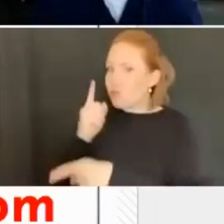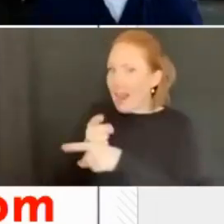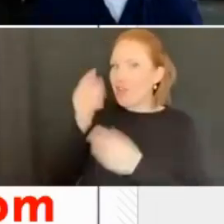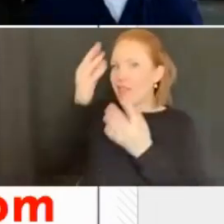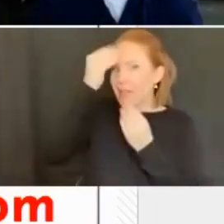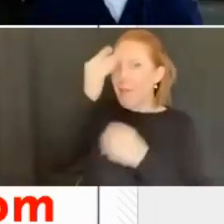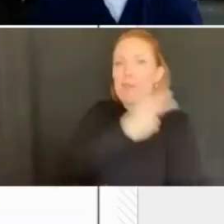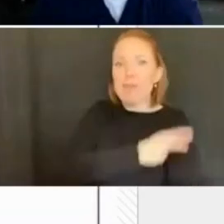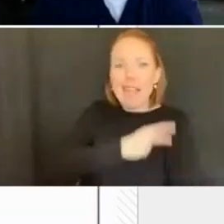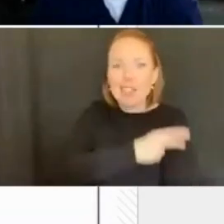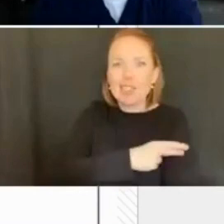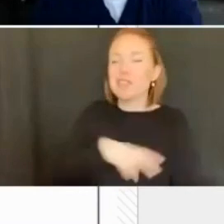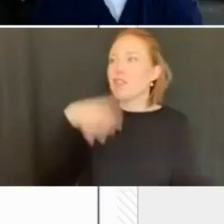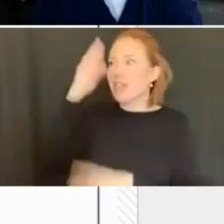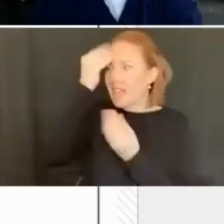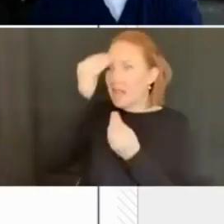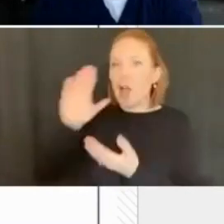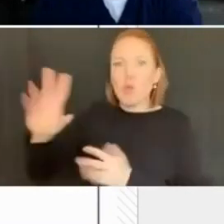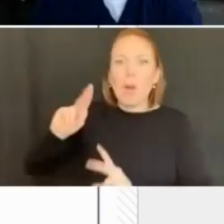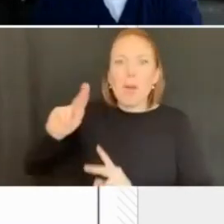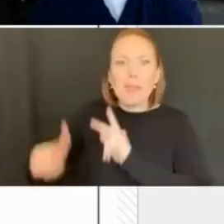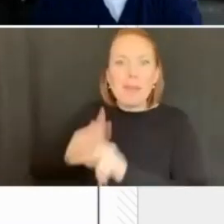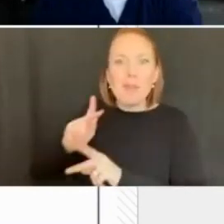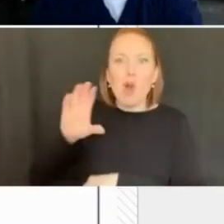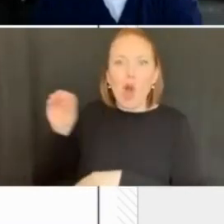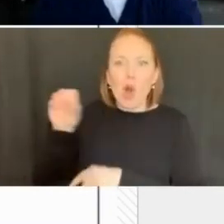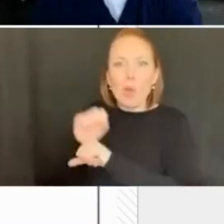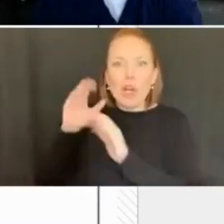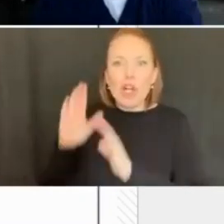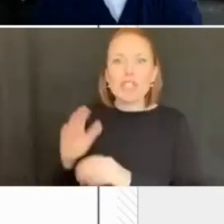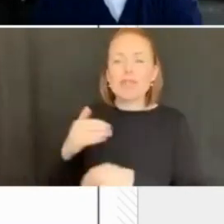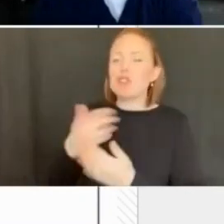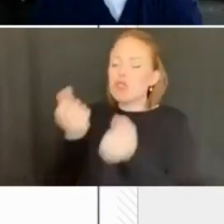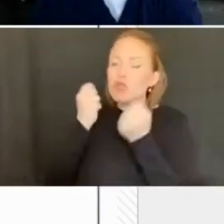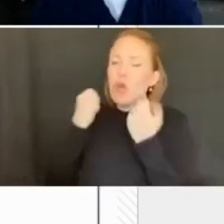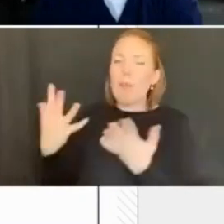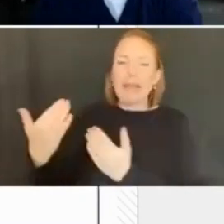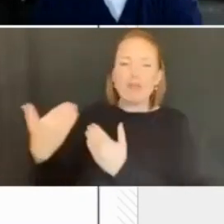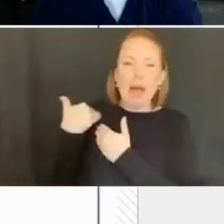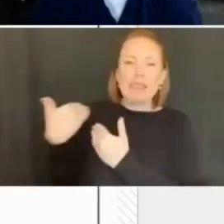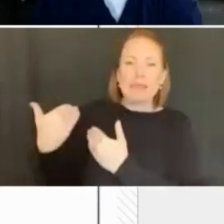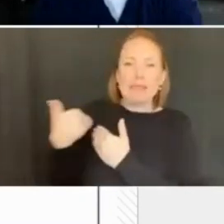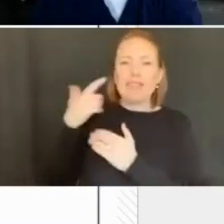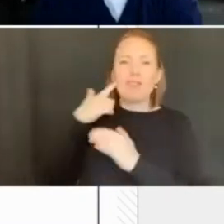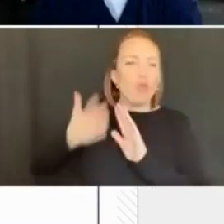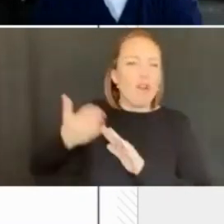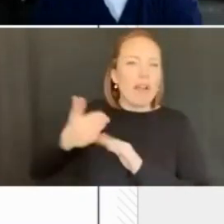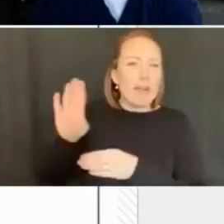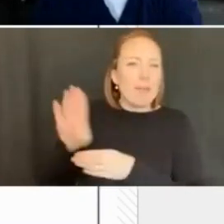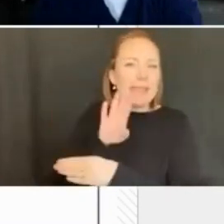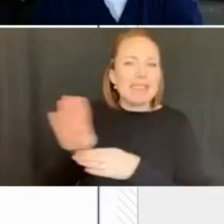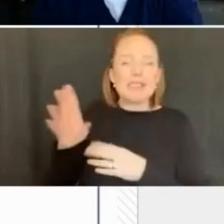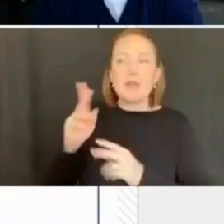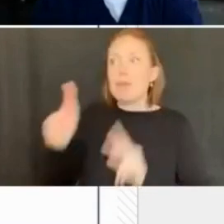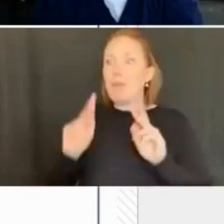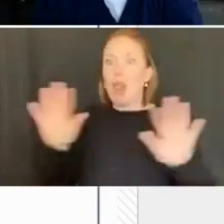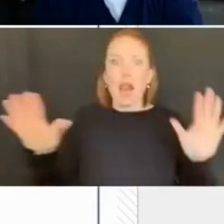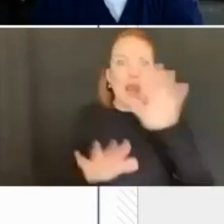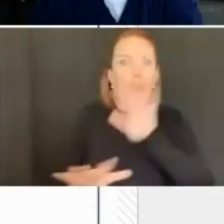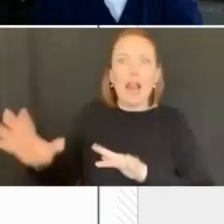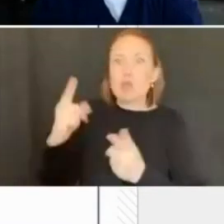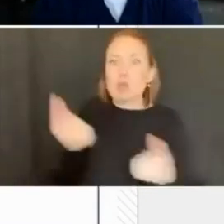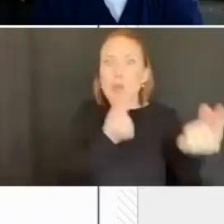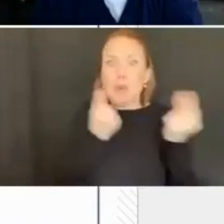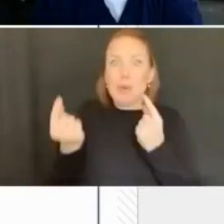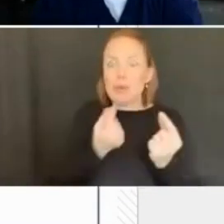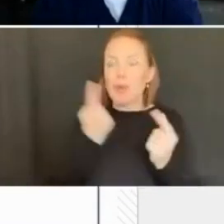and also thinking about your people too. I mean, you're wearing so many hats when you're running a practice where people are running this way and that, and you have to always